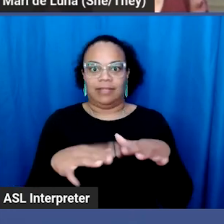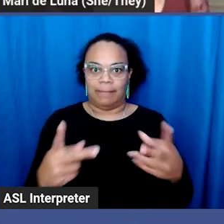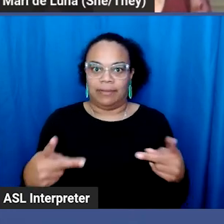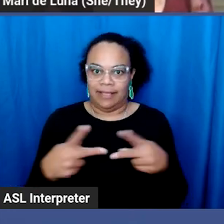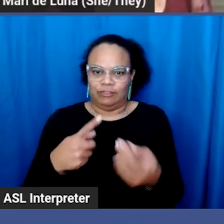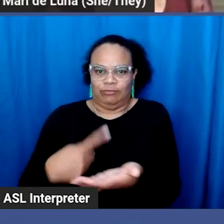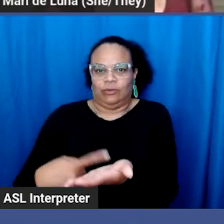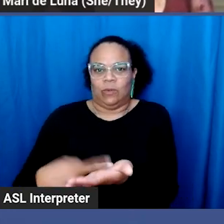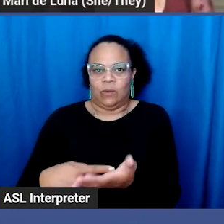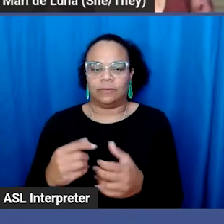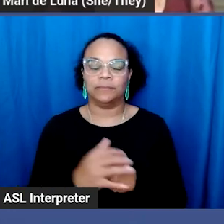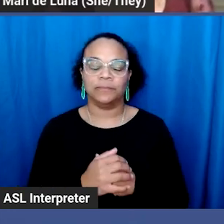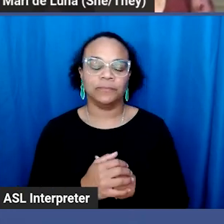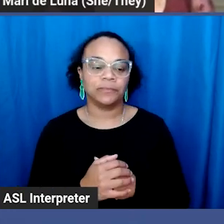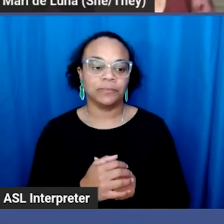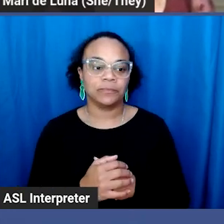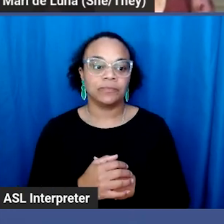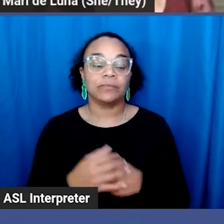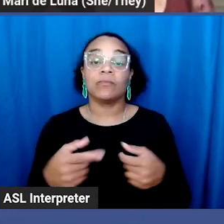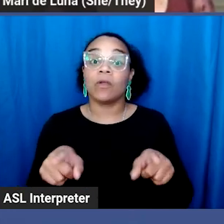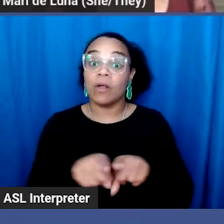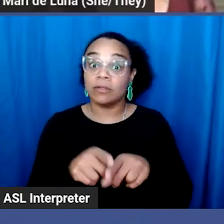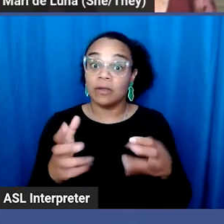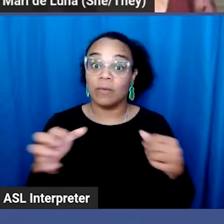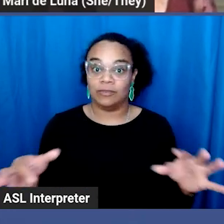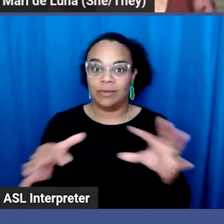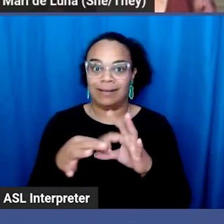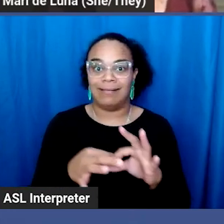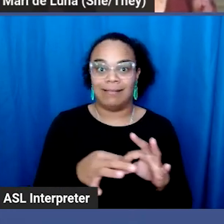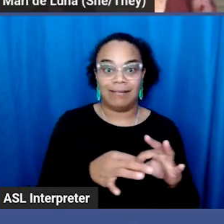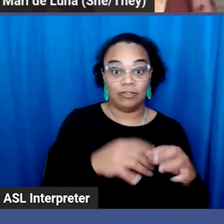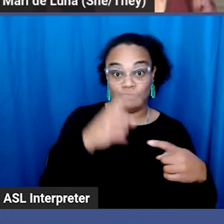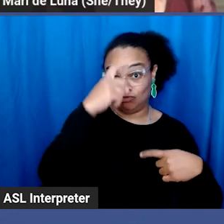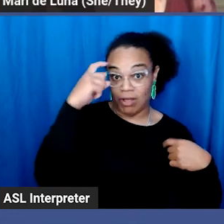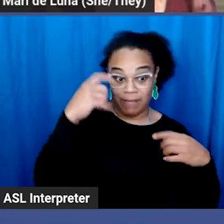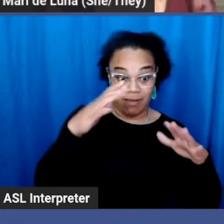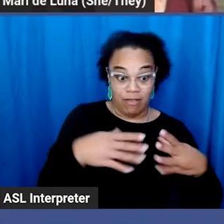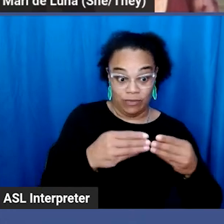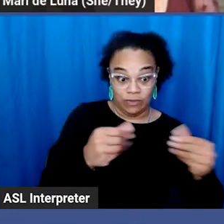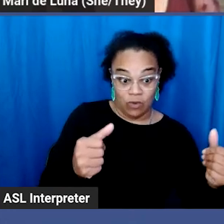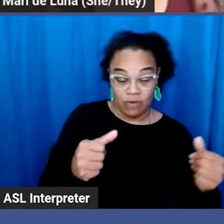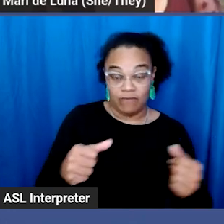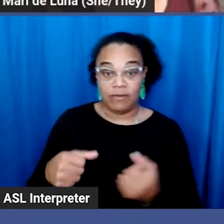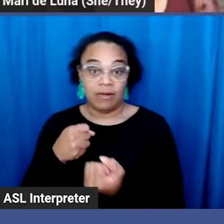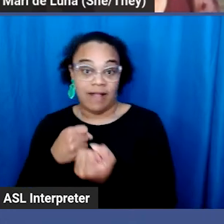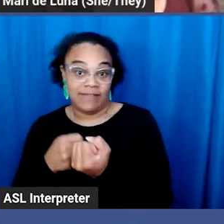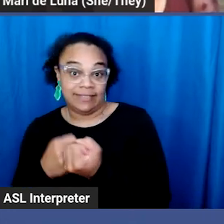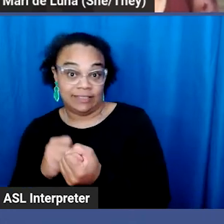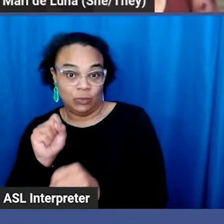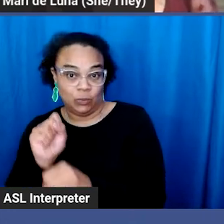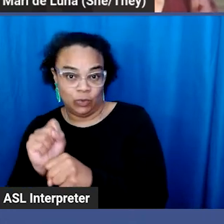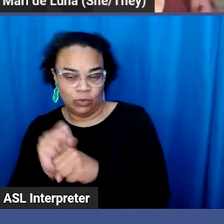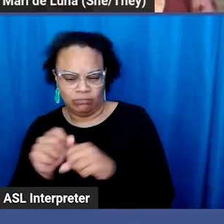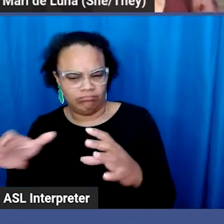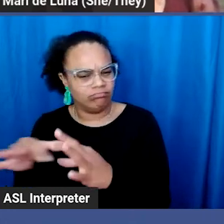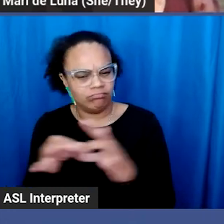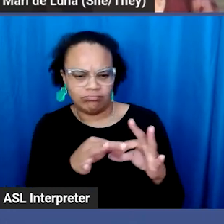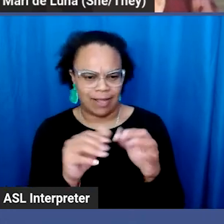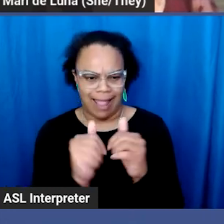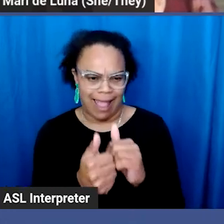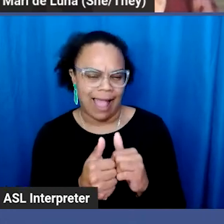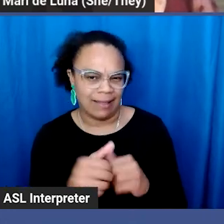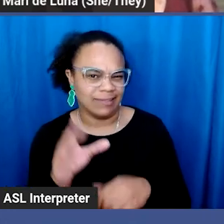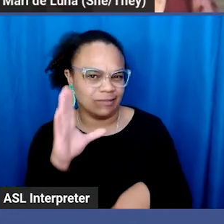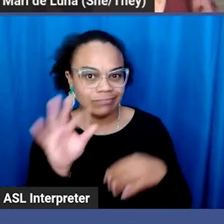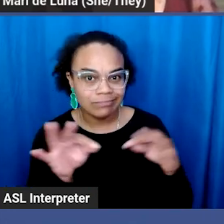Also drawing a link between unresolved trauma and advocacy work. And I would like to leave you with an